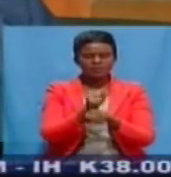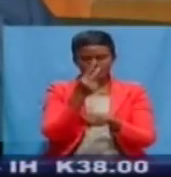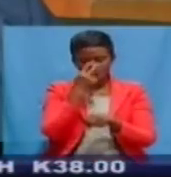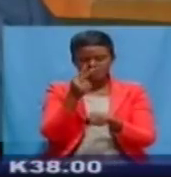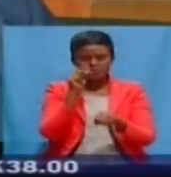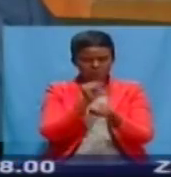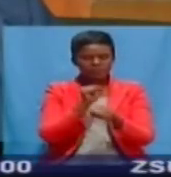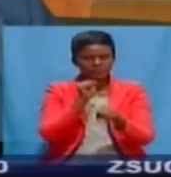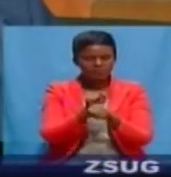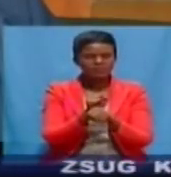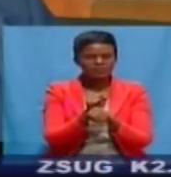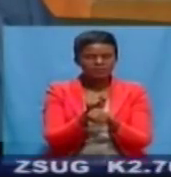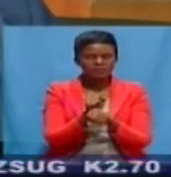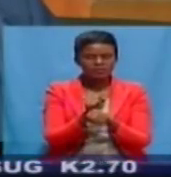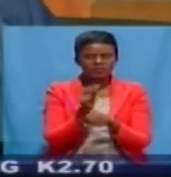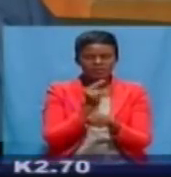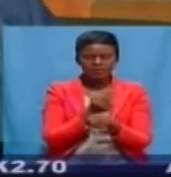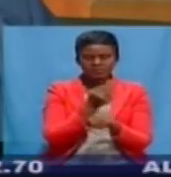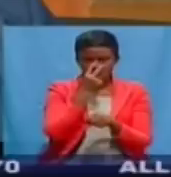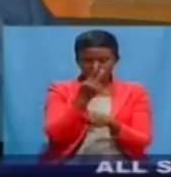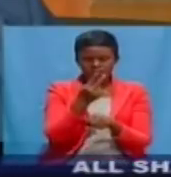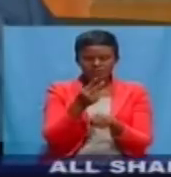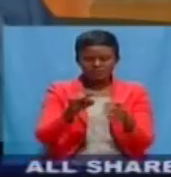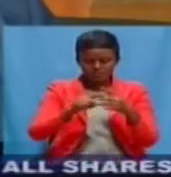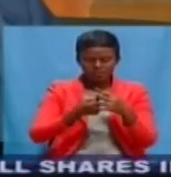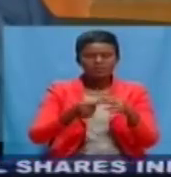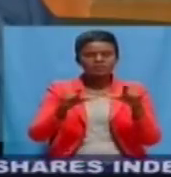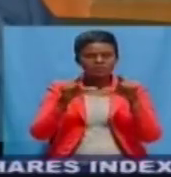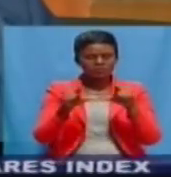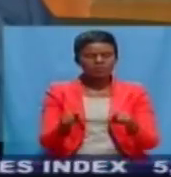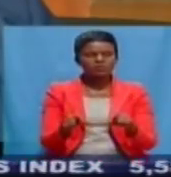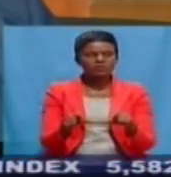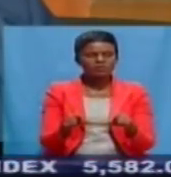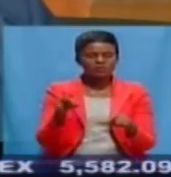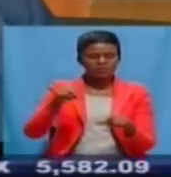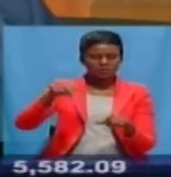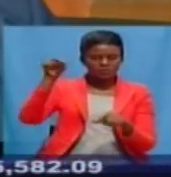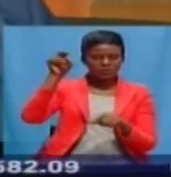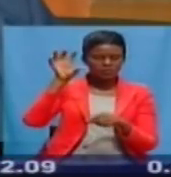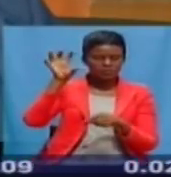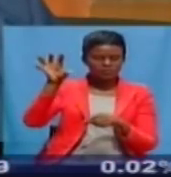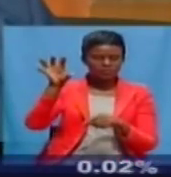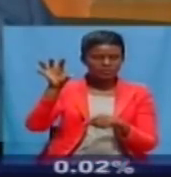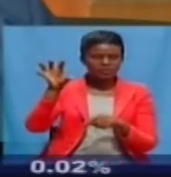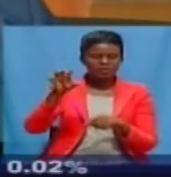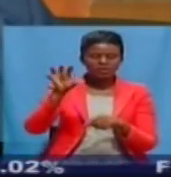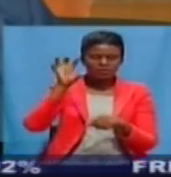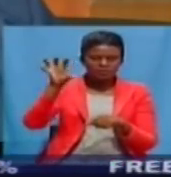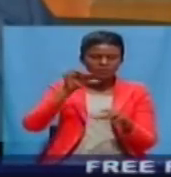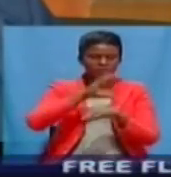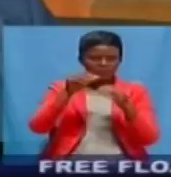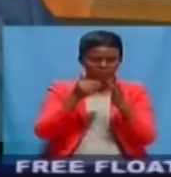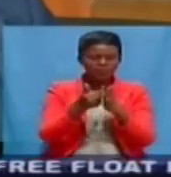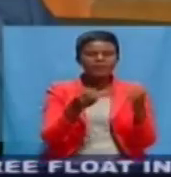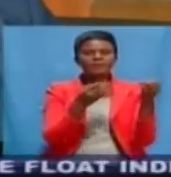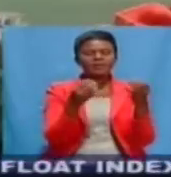at people from different categories, starting from the lowest. Northern Province is a rural province where in most